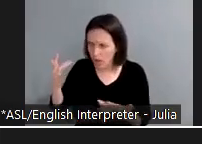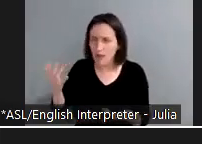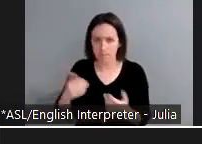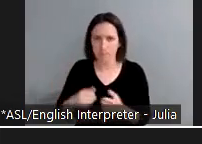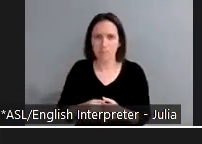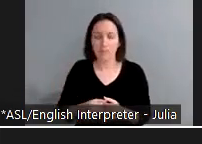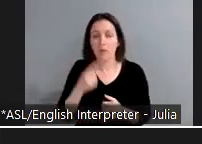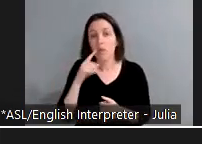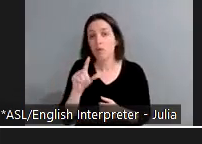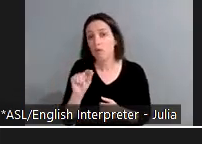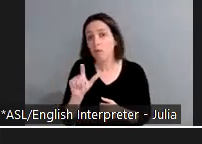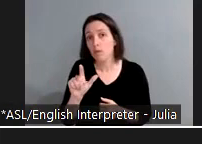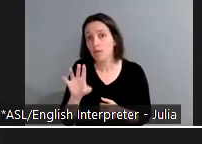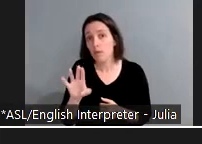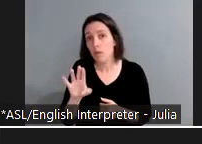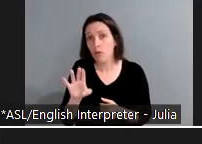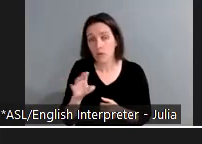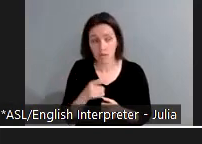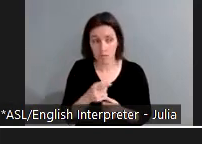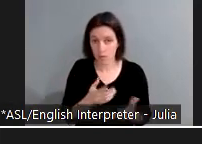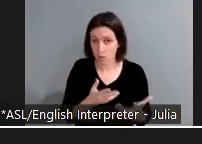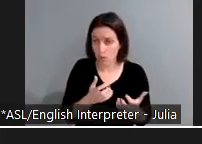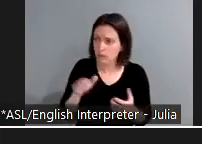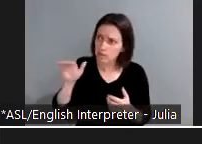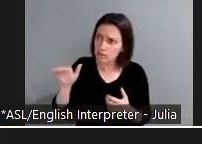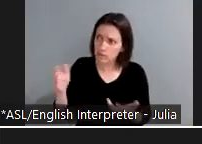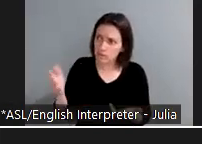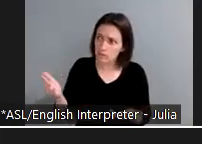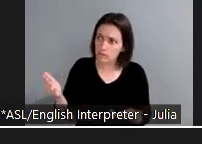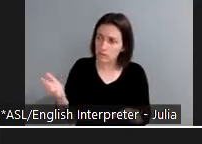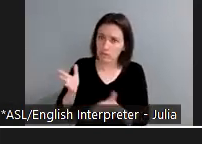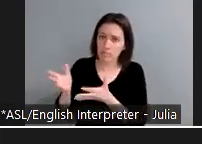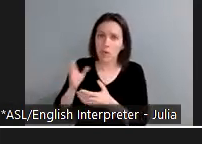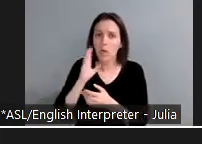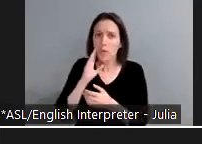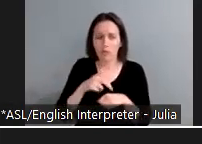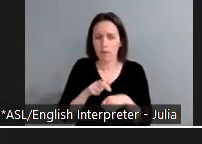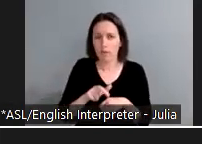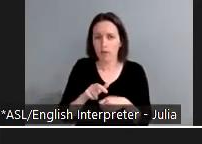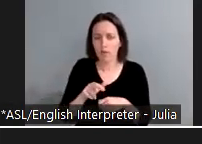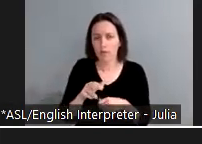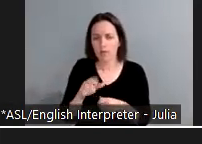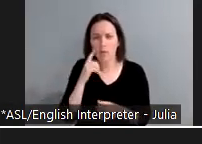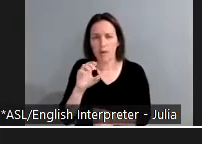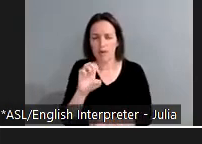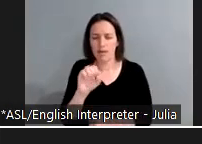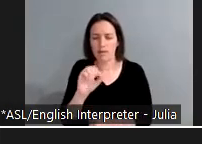2024, households that wish to submit an escalation, they will be referred to the call center where